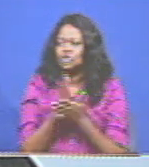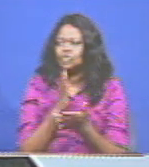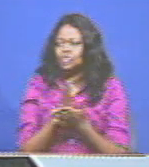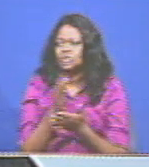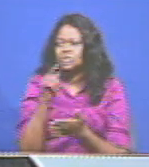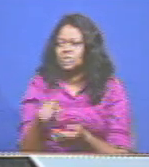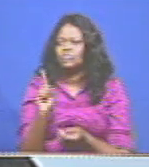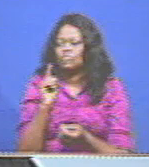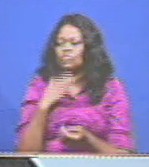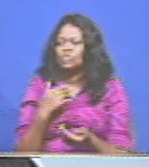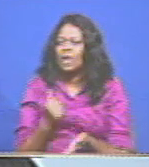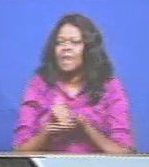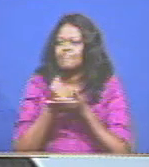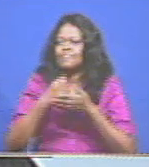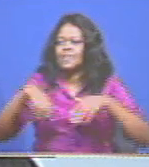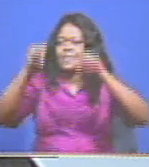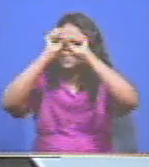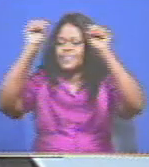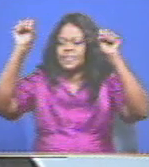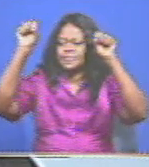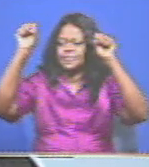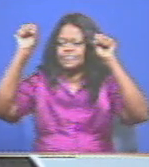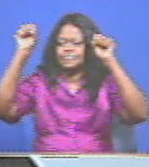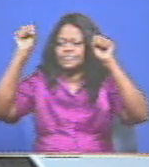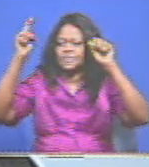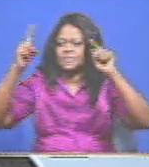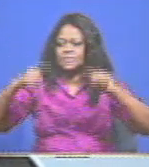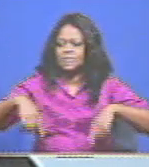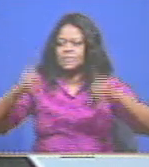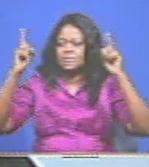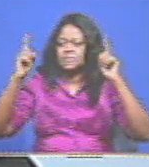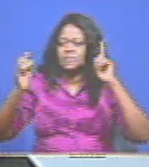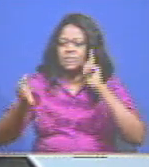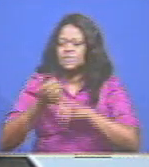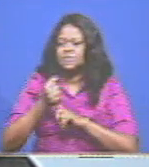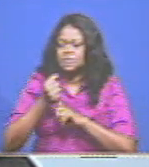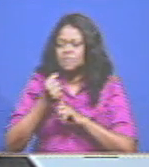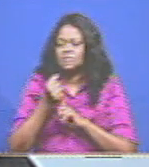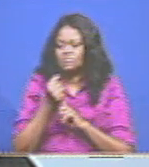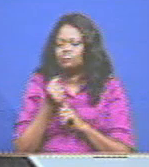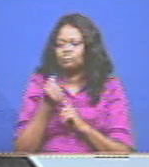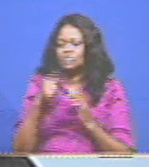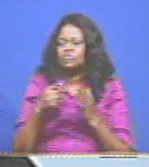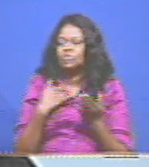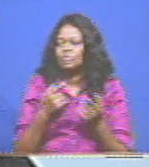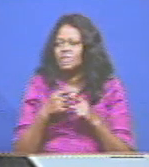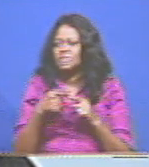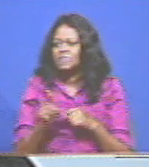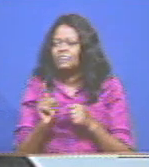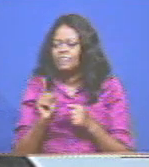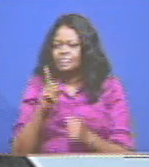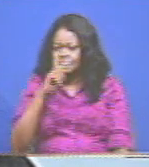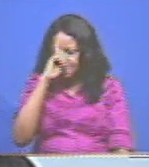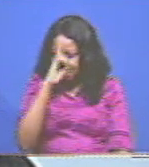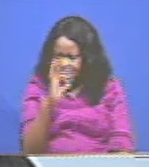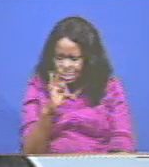to help the president succeed and achieve his legacy, mm-hmm. you see, he's also keen on leveraging